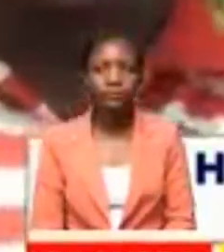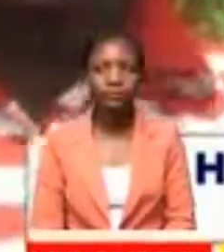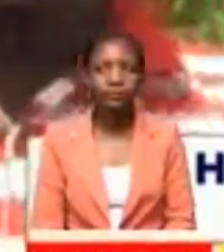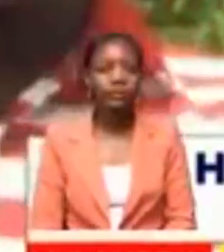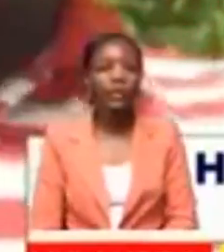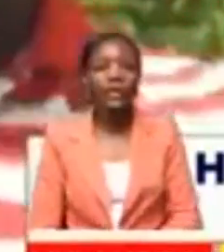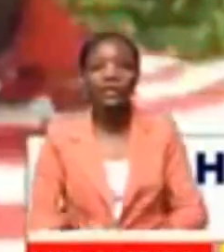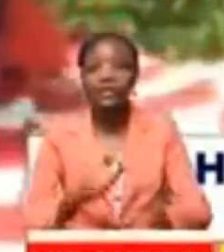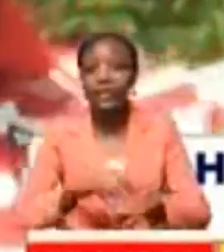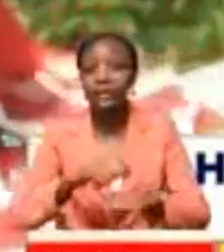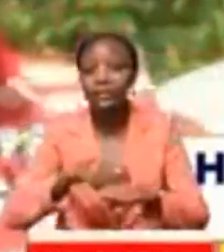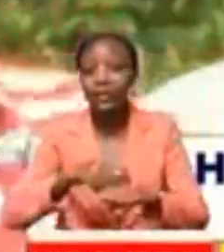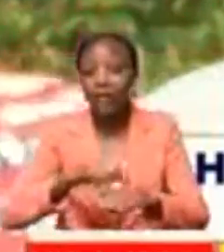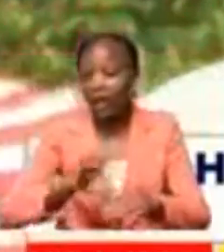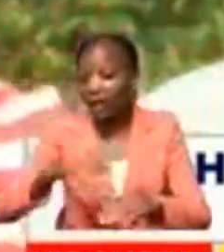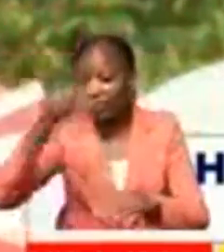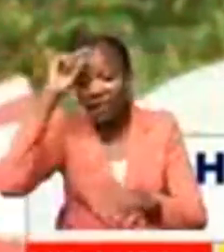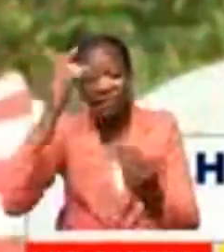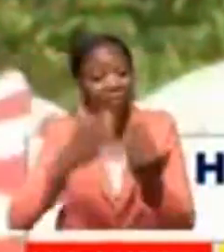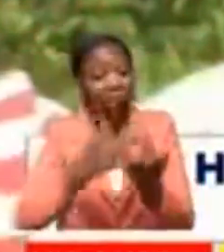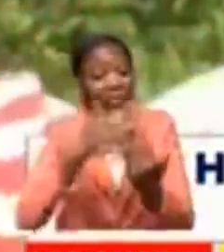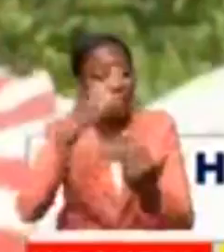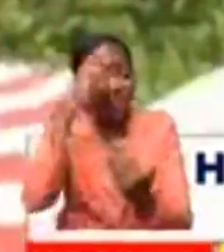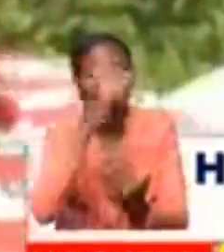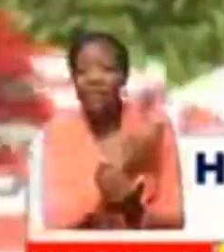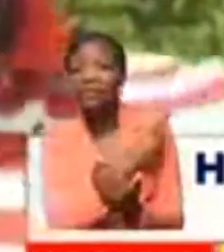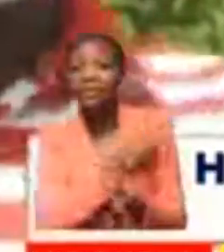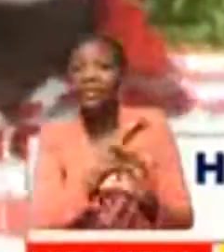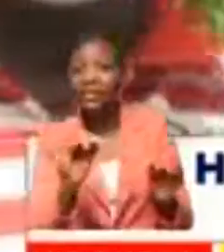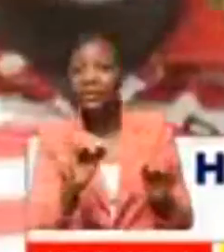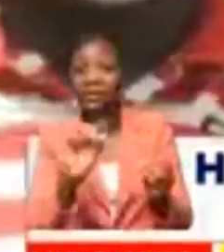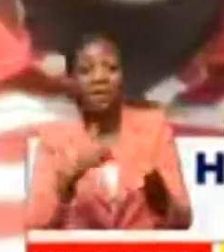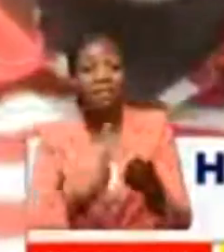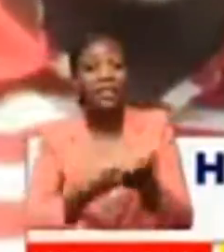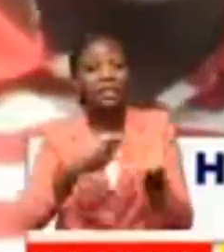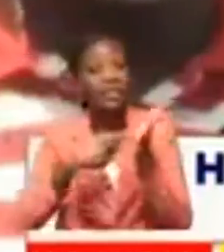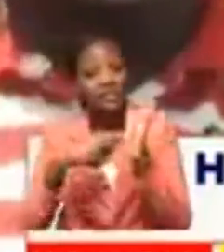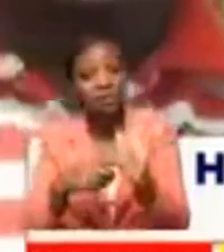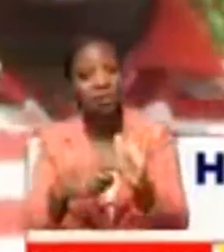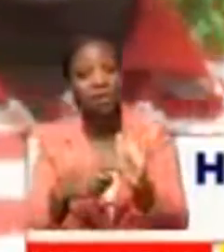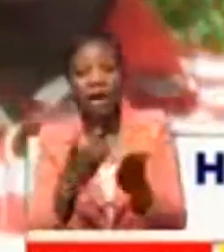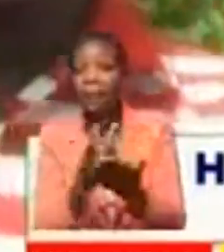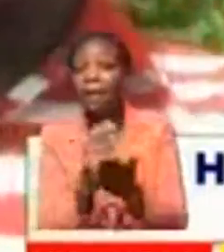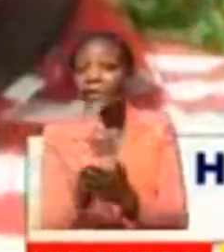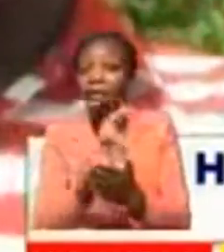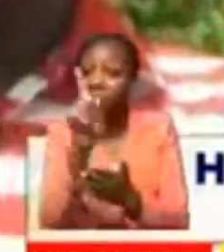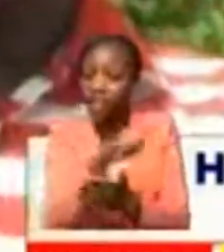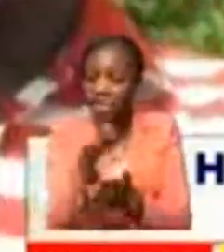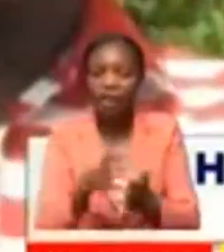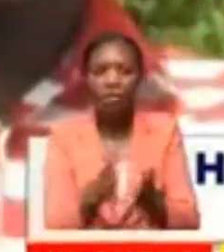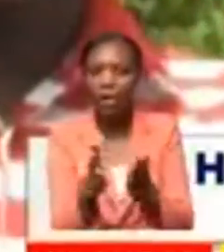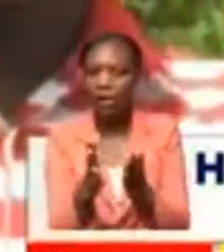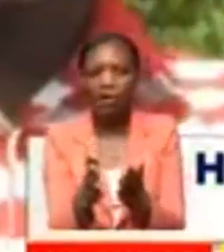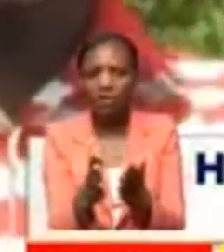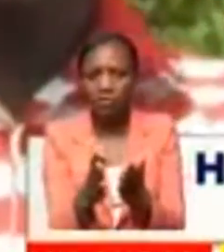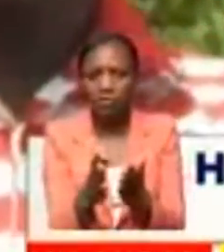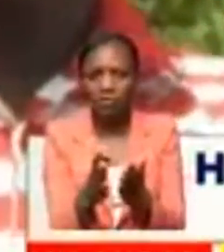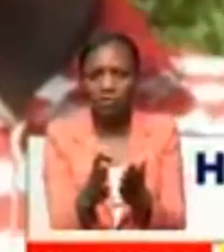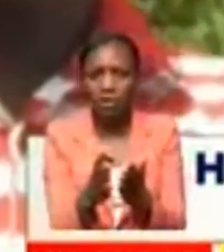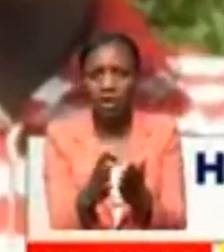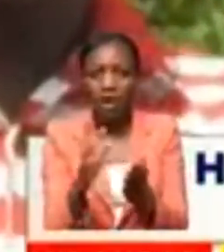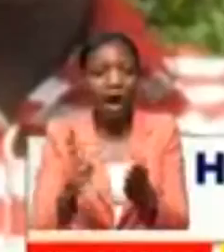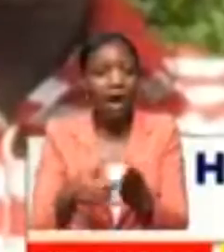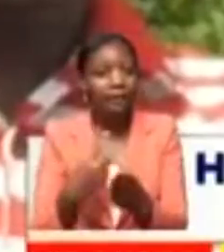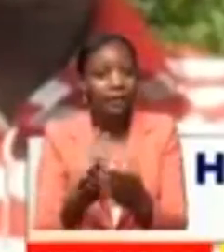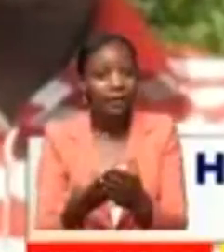health workers, to us that is misuse of the funds. Yes. It is not proper to have road shows when you have